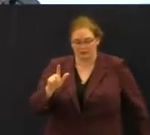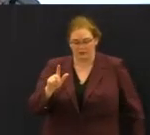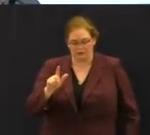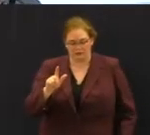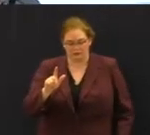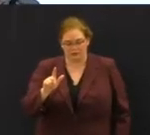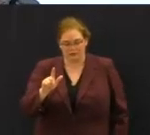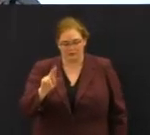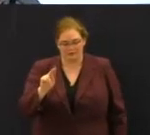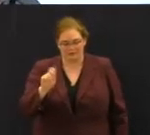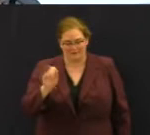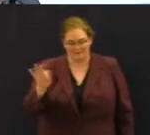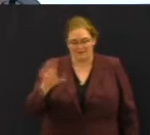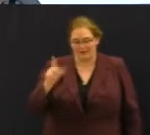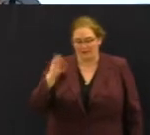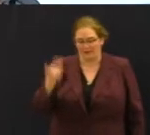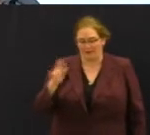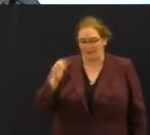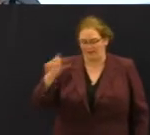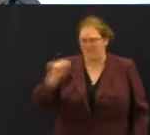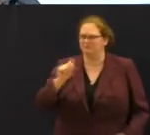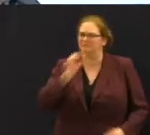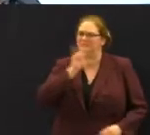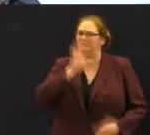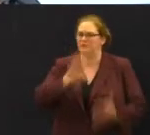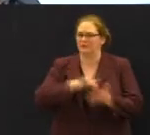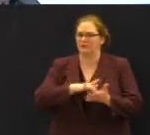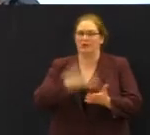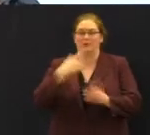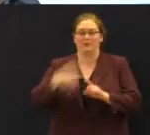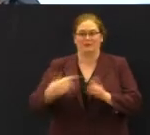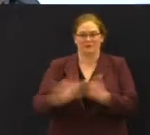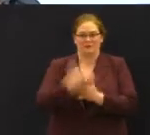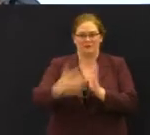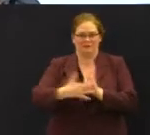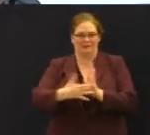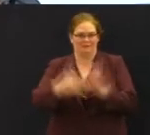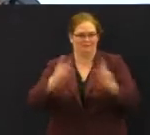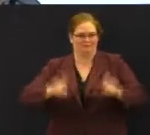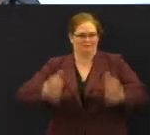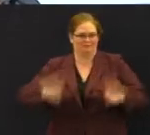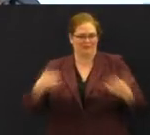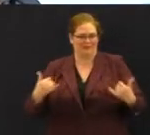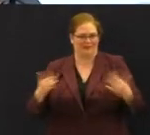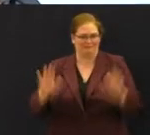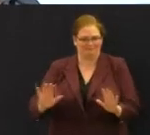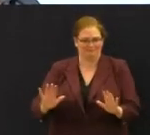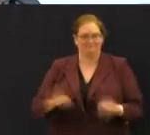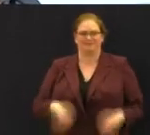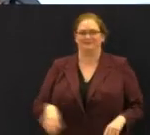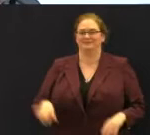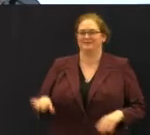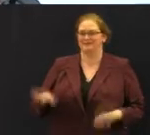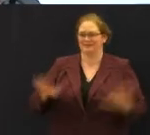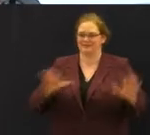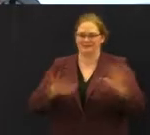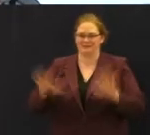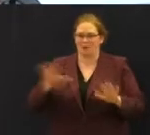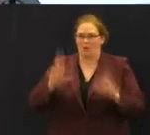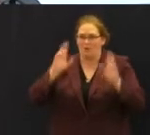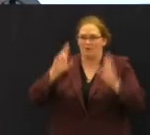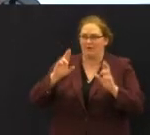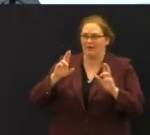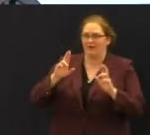has to do with our senior centers, and we are going to be trying some technology ourselves today, so we're all hoping we have that luck of the Irish.